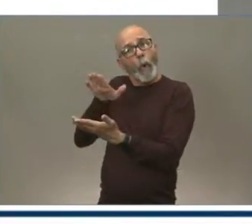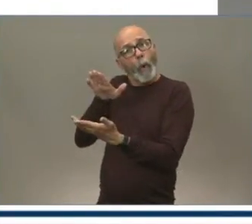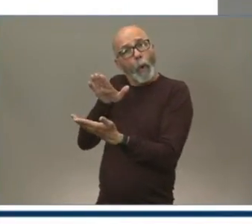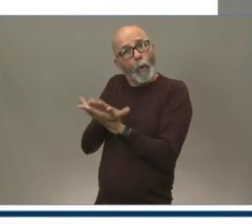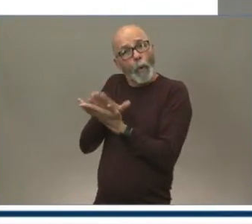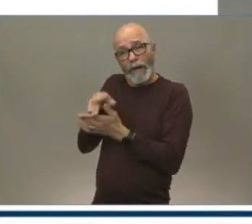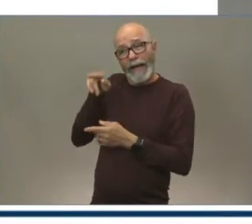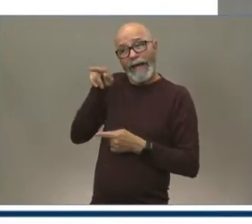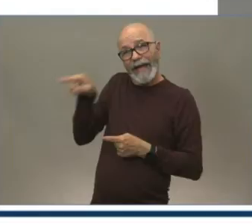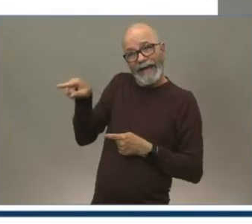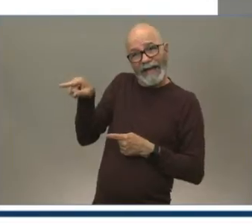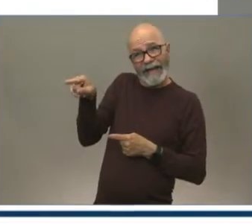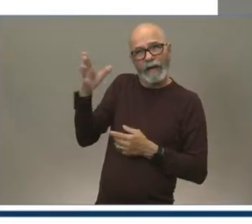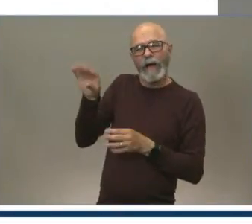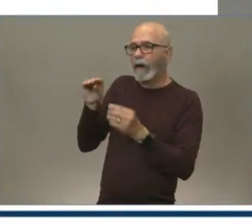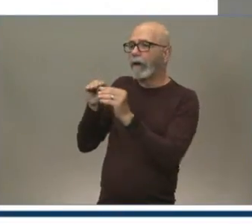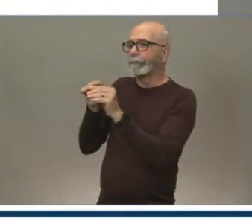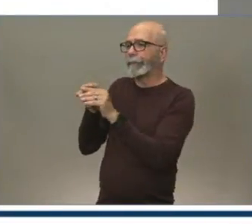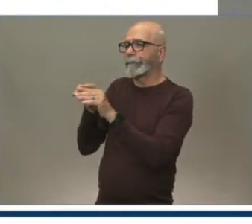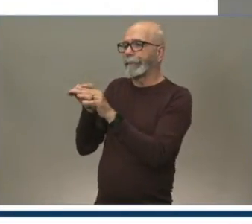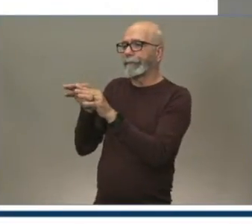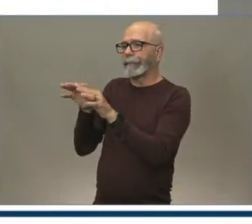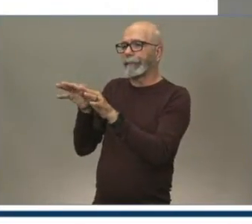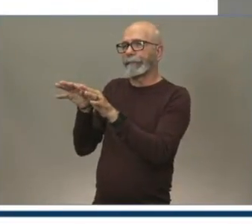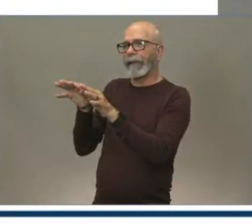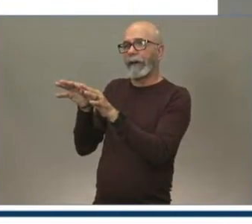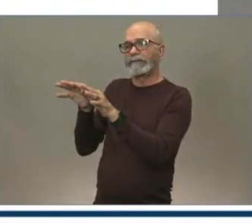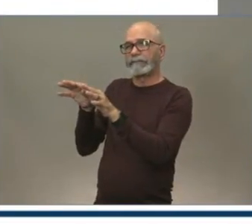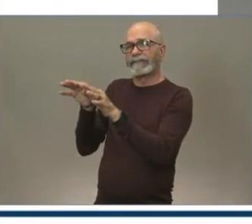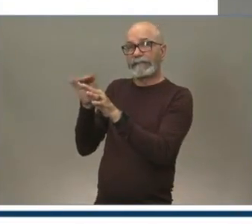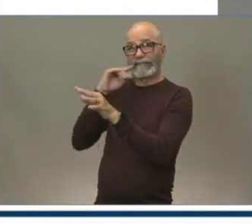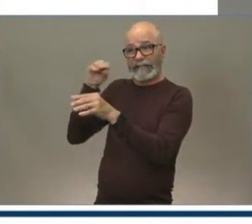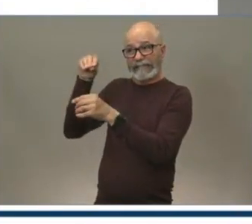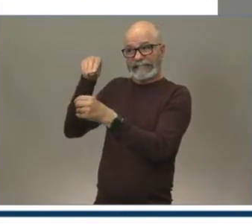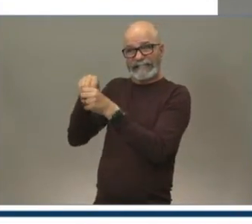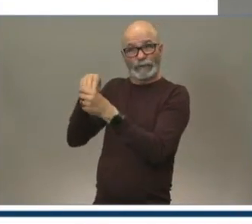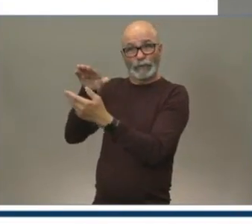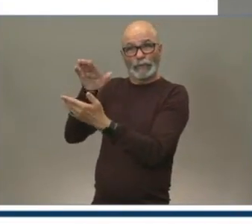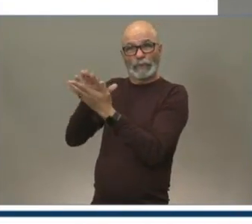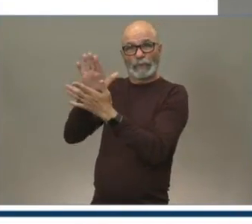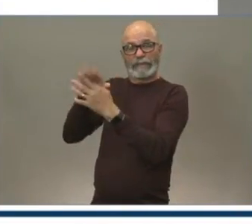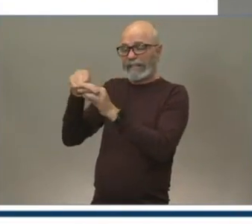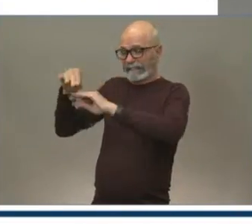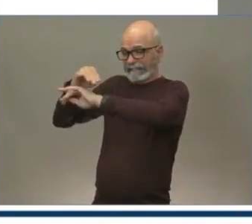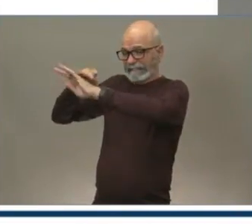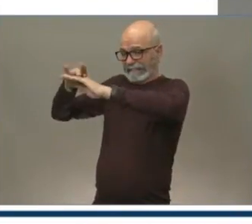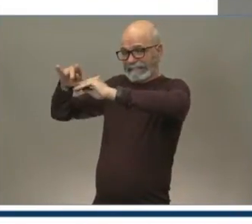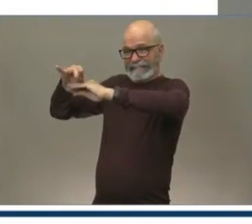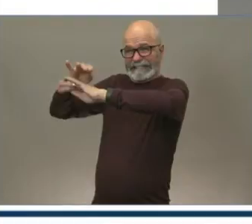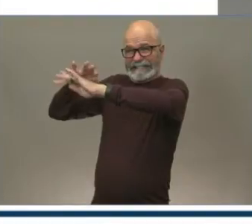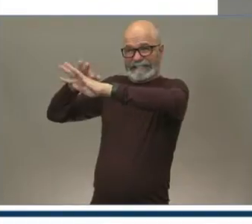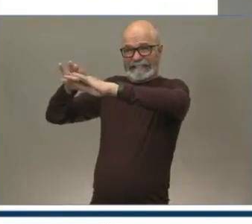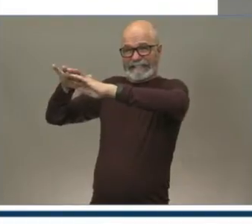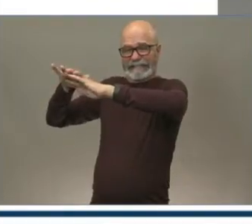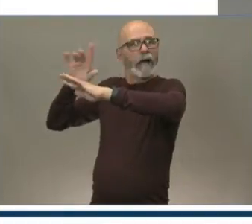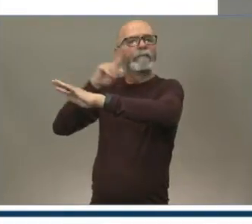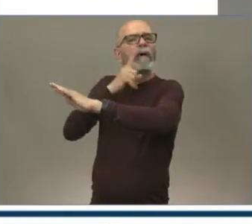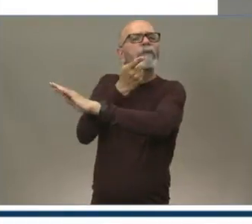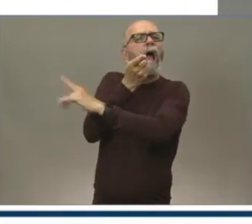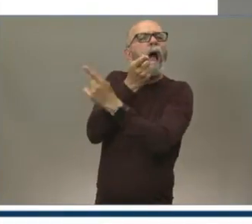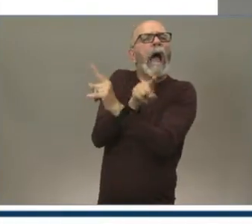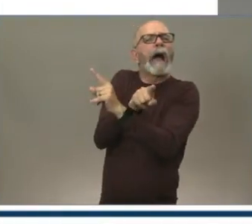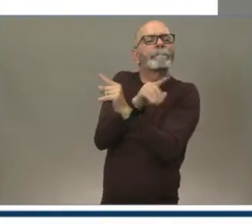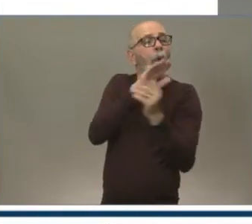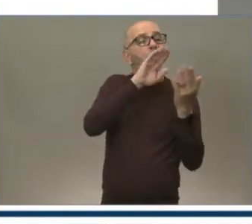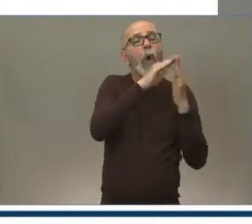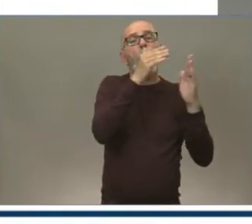outbreak would be when there's transmission of the virus within the school. Again, what we're seeing is people infected in the community who happen to work or go to the school, and